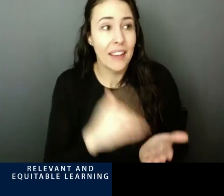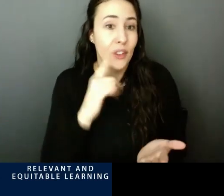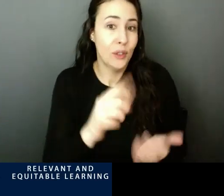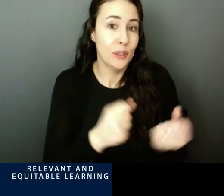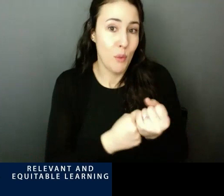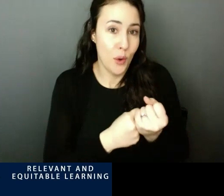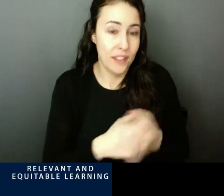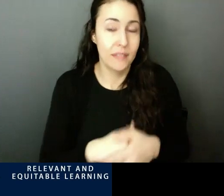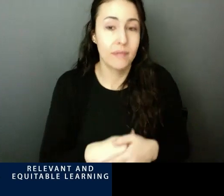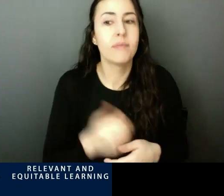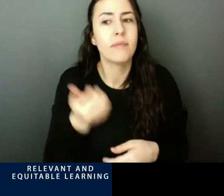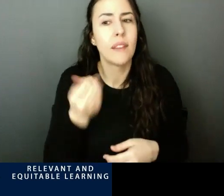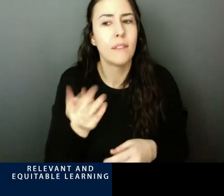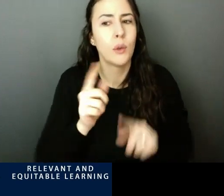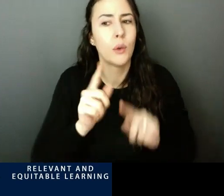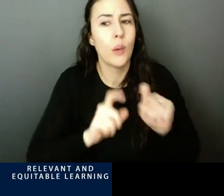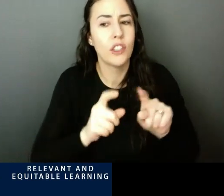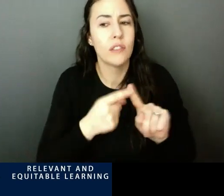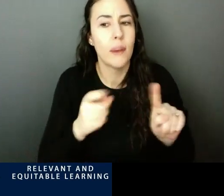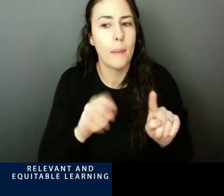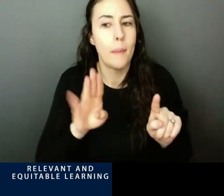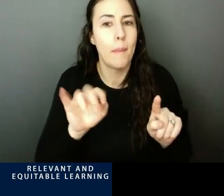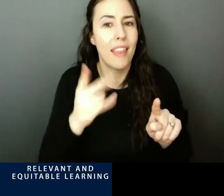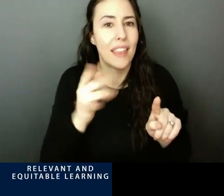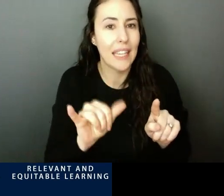a couple of questions, I think, from Bethany and Amanda,